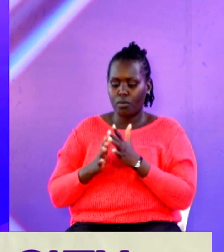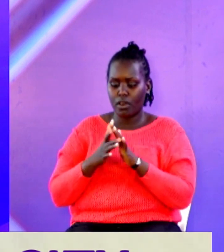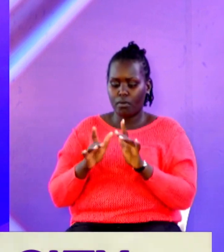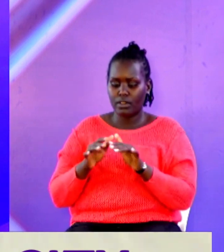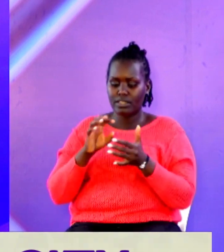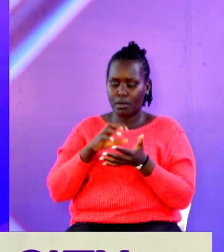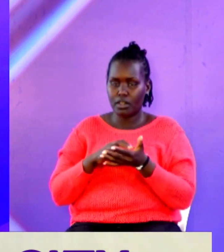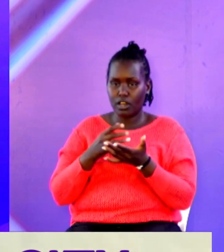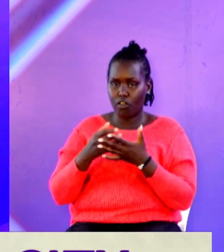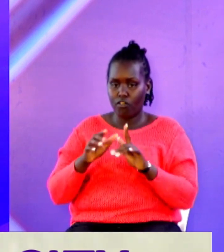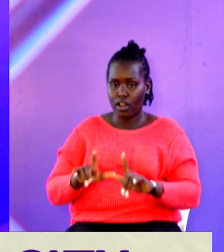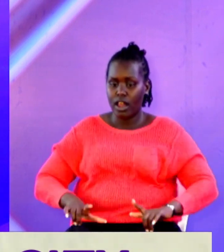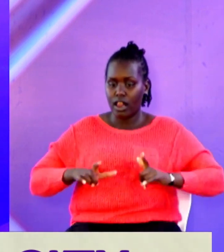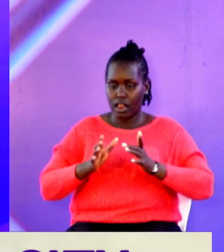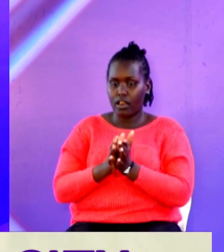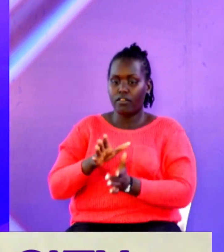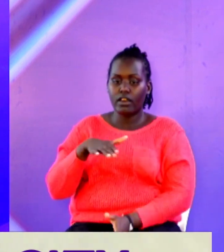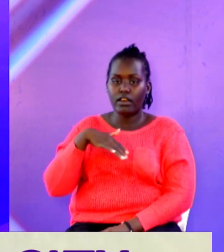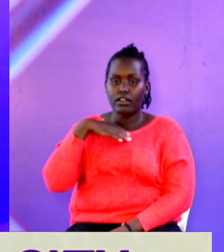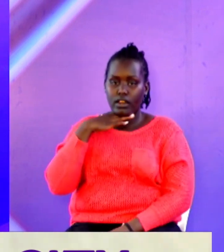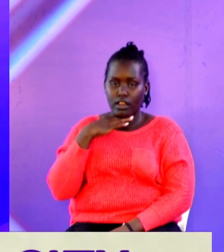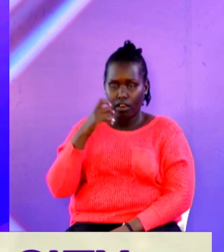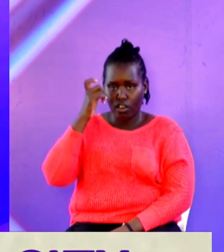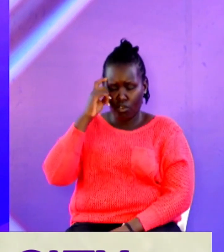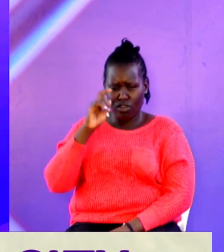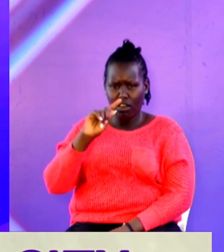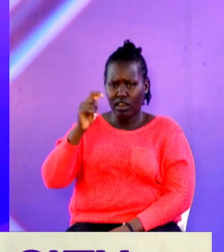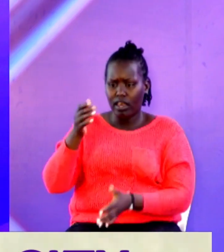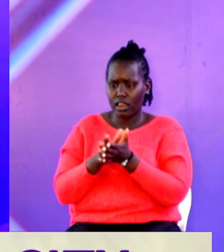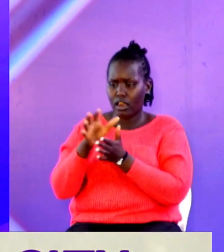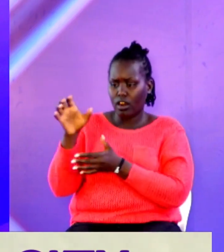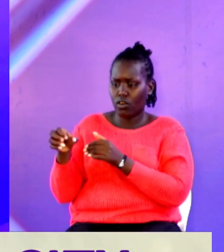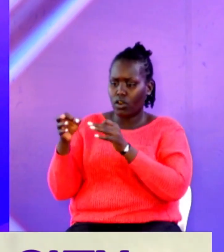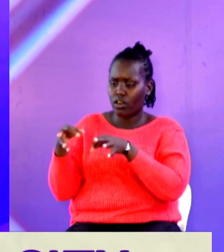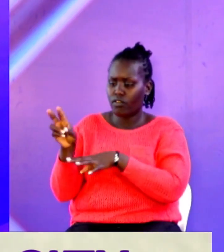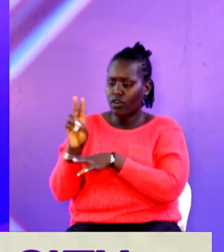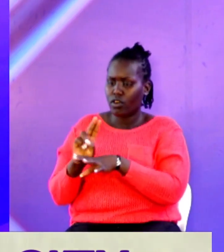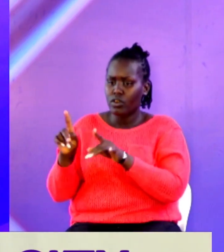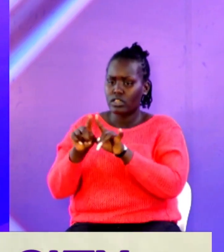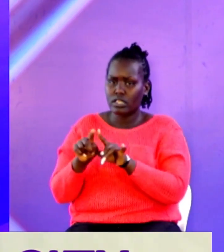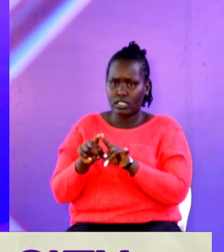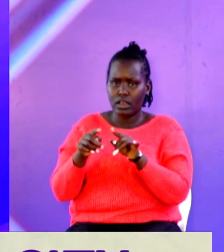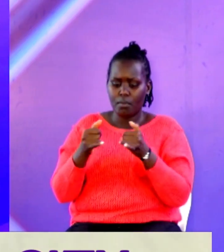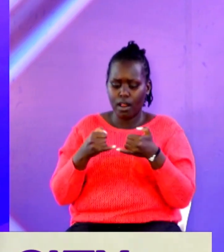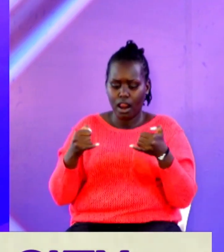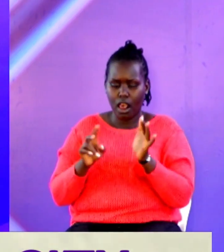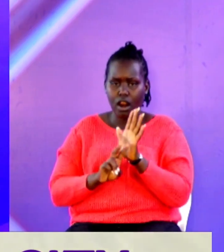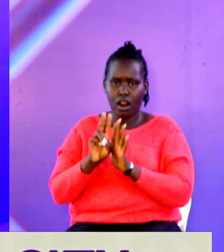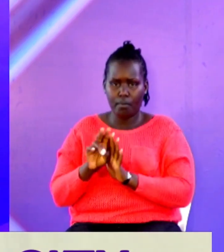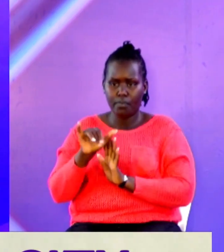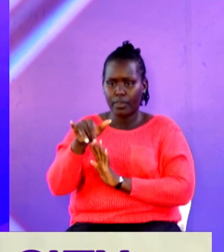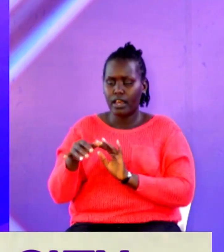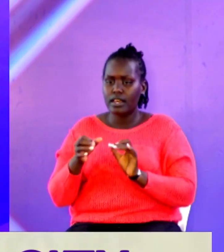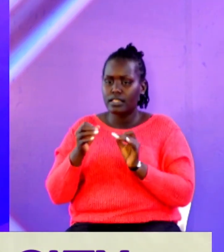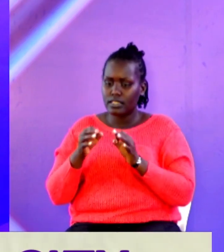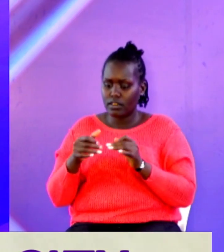death. So do you think Kenya and Congo, if they are using the same lineup, if that is, if